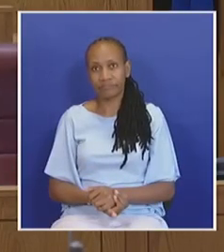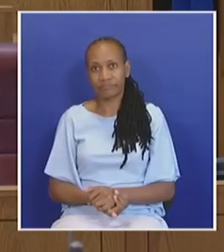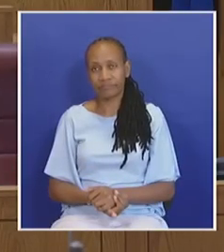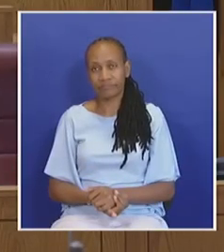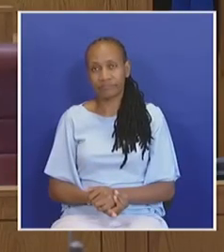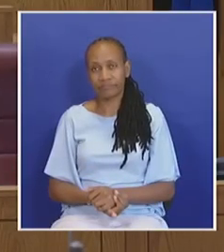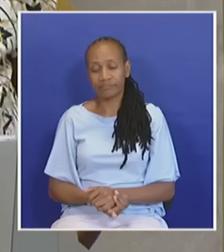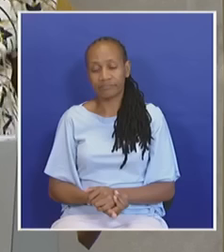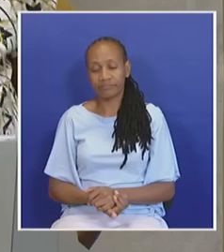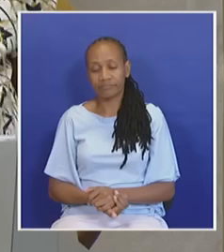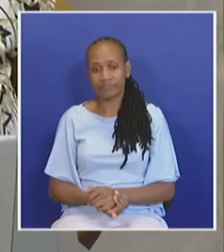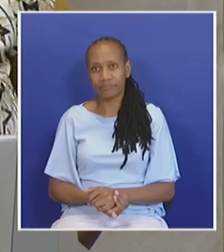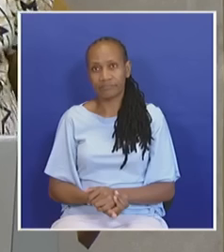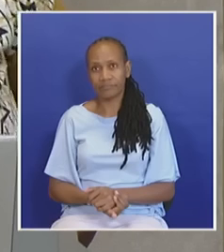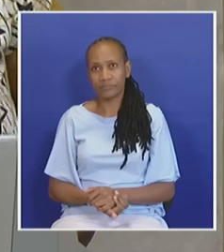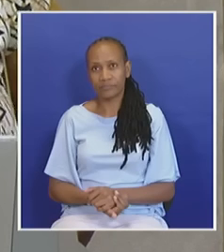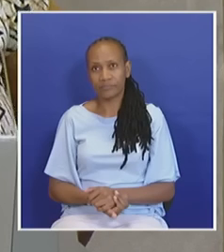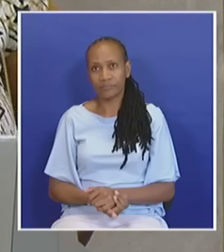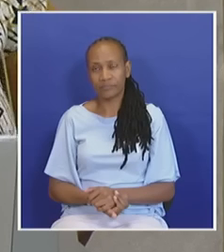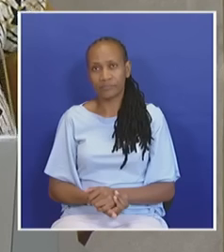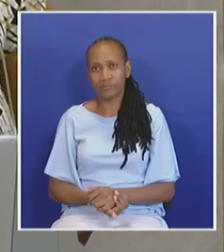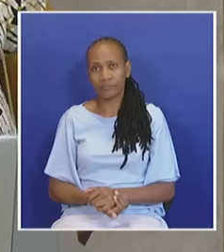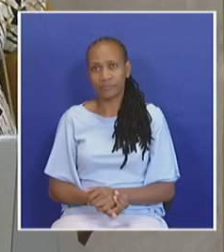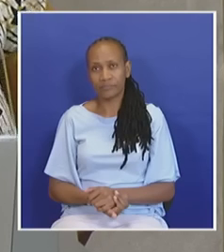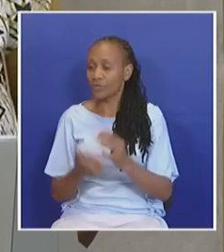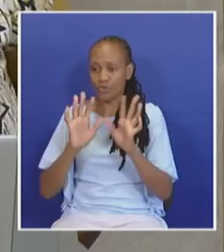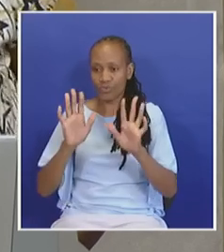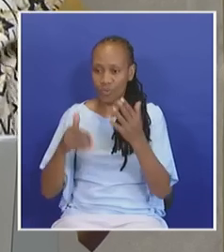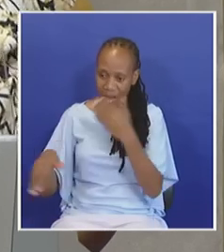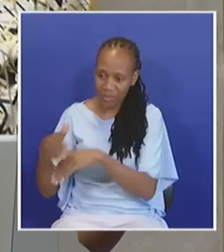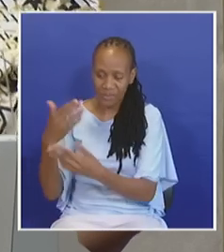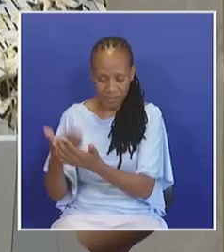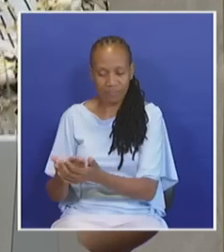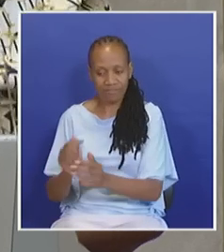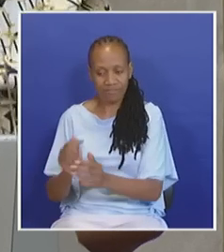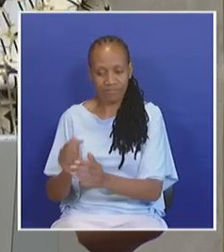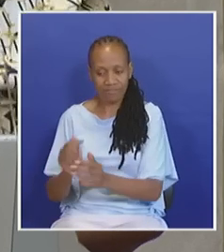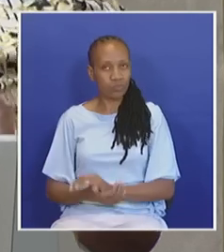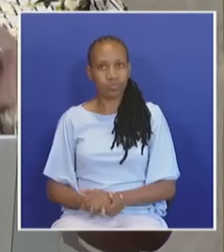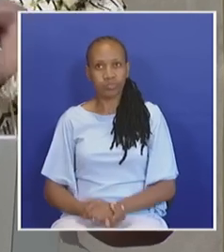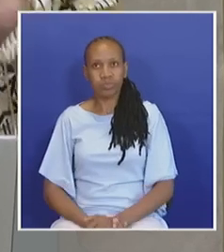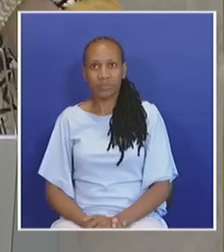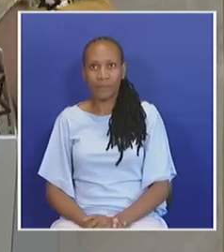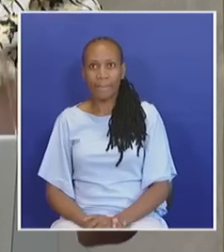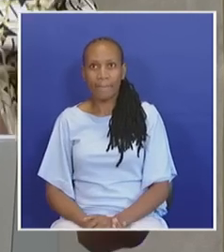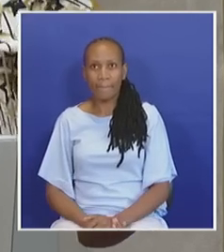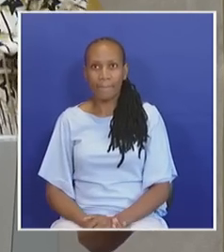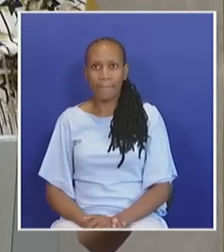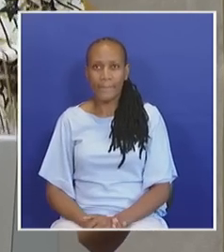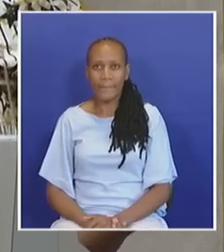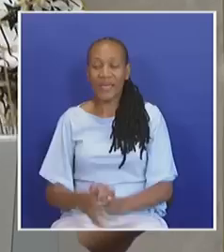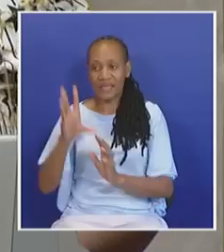Outside, Chair. She is not willing. Please proceed. I'm saying, let us do, if the